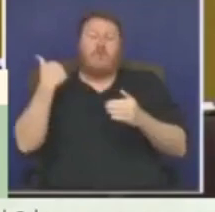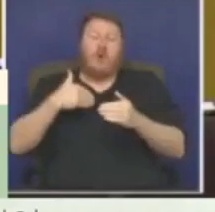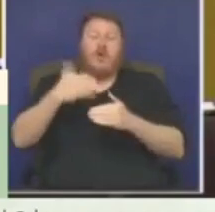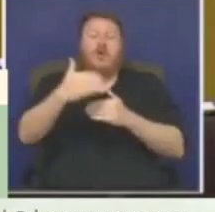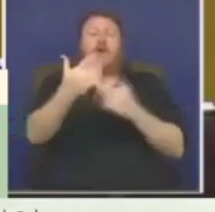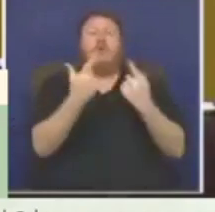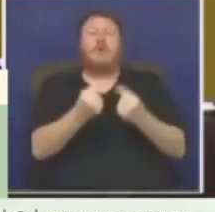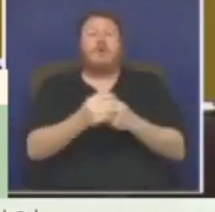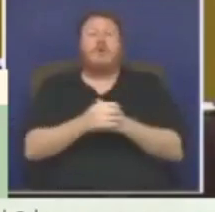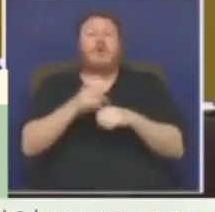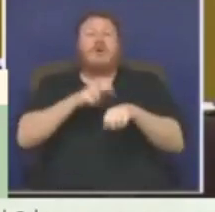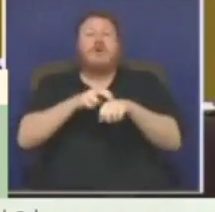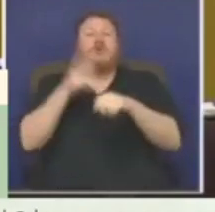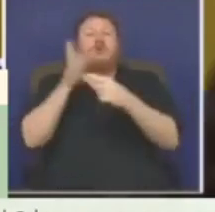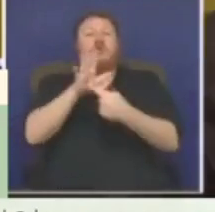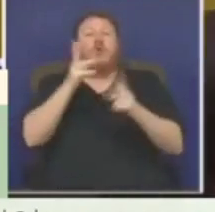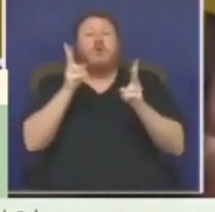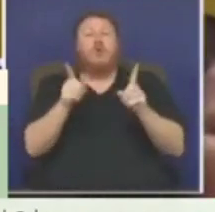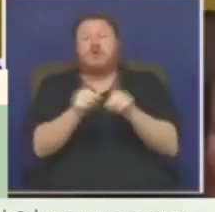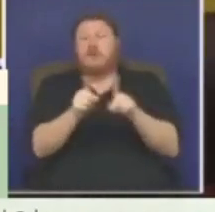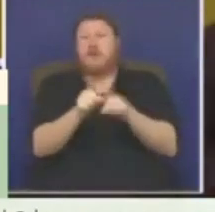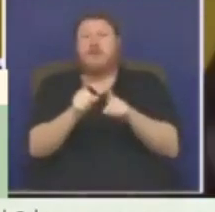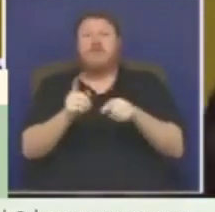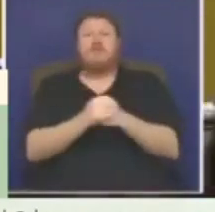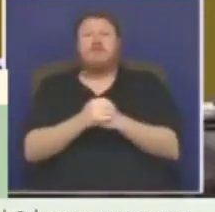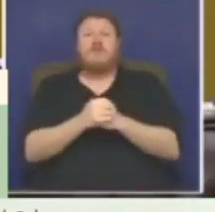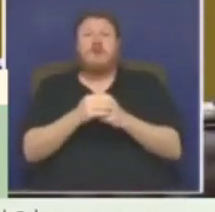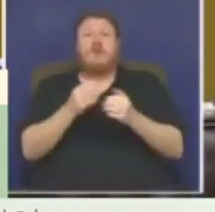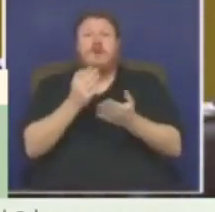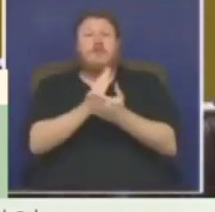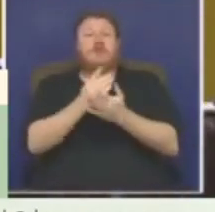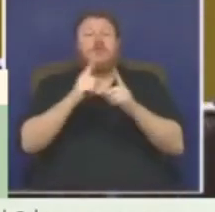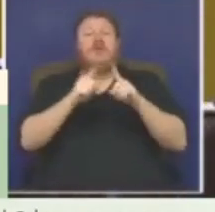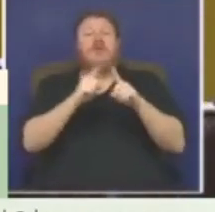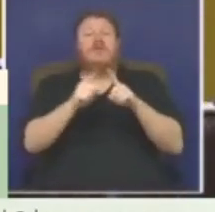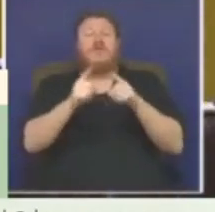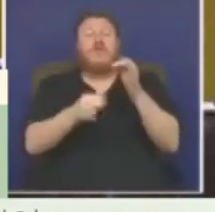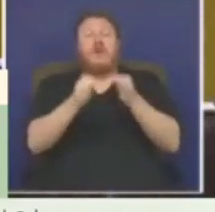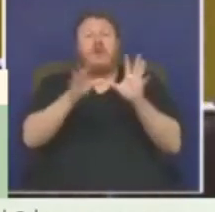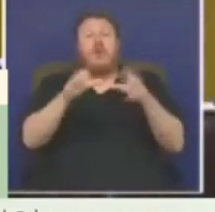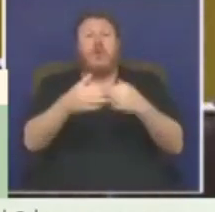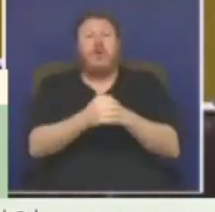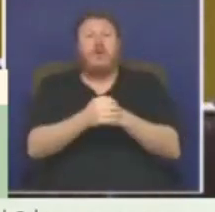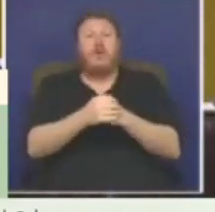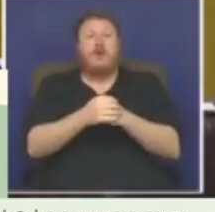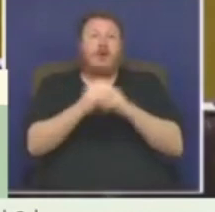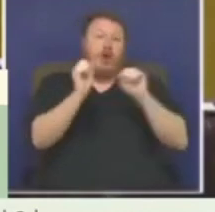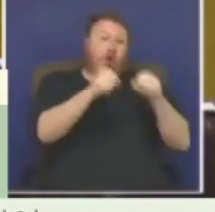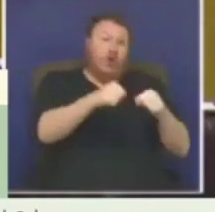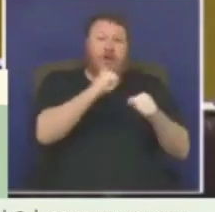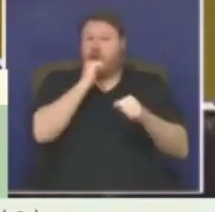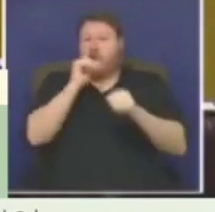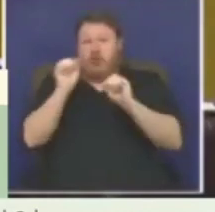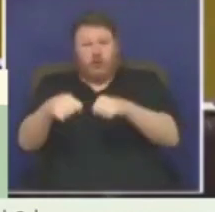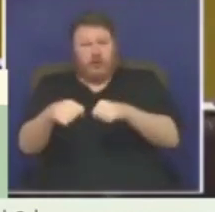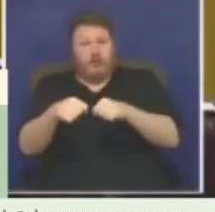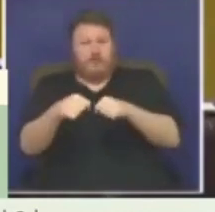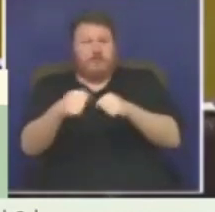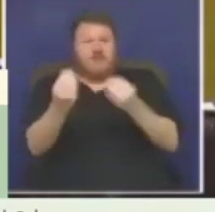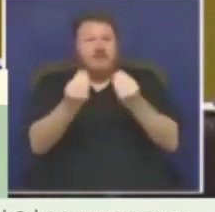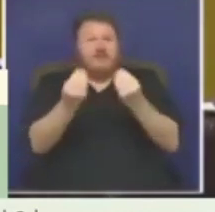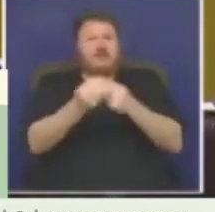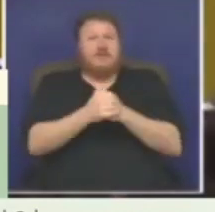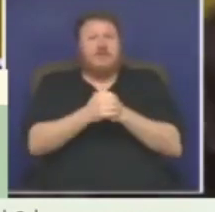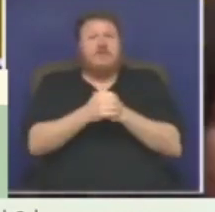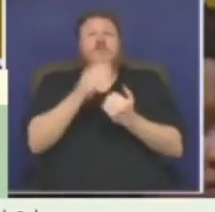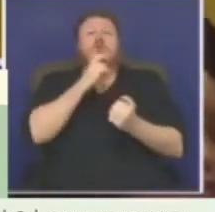to emphasize as well between the different political parties, is that whether you agree or not on something, is that you use